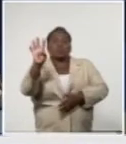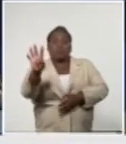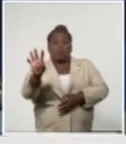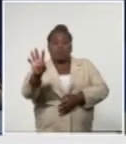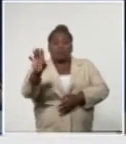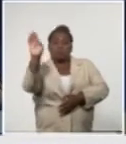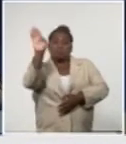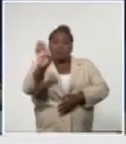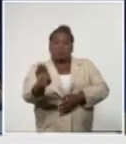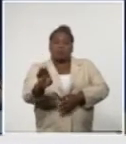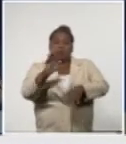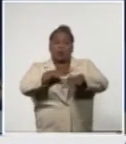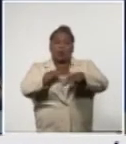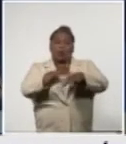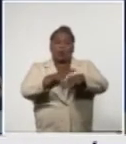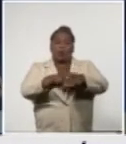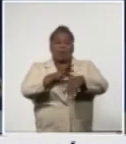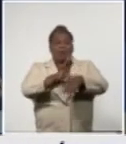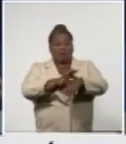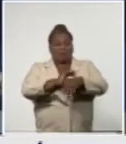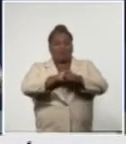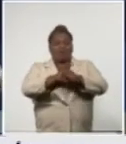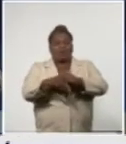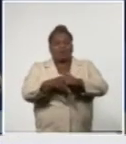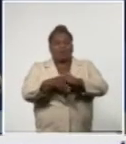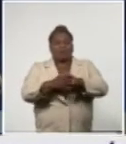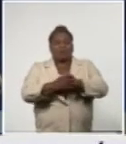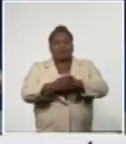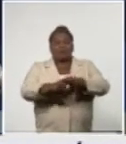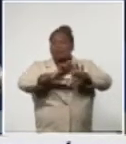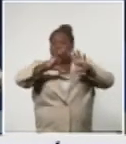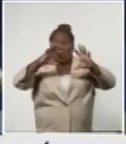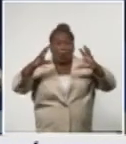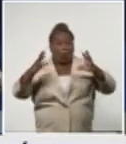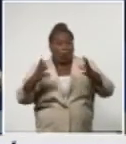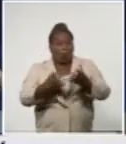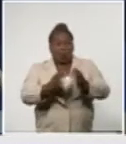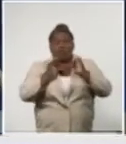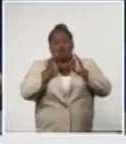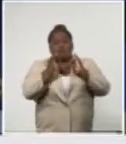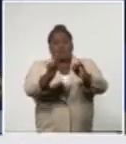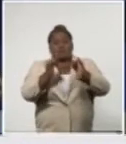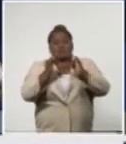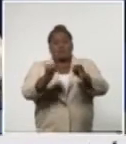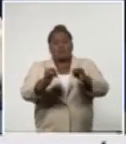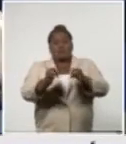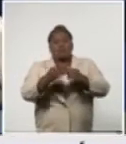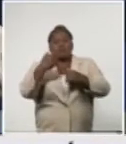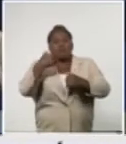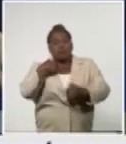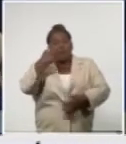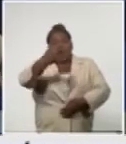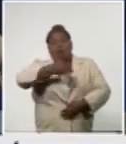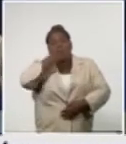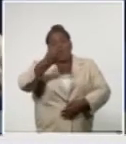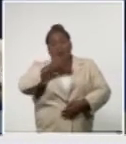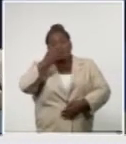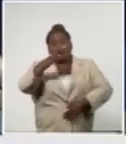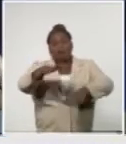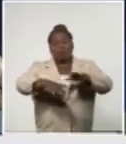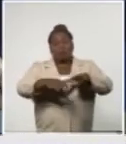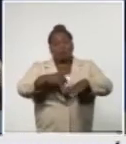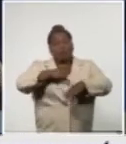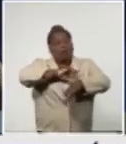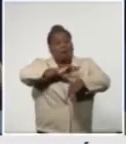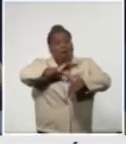1,374 people died in Brazil due to COVID-19. And I always highlight this information so that